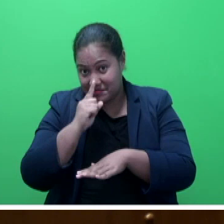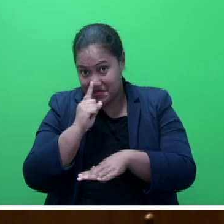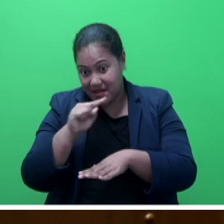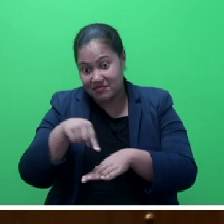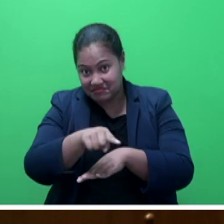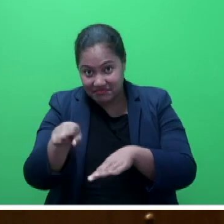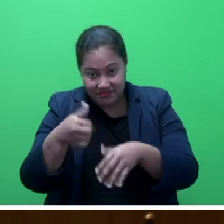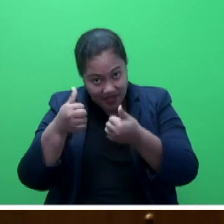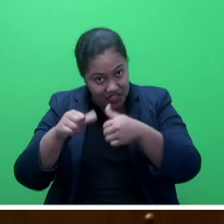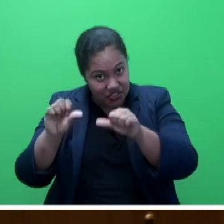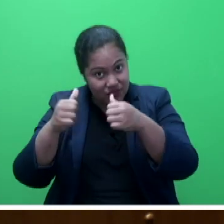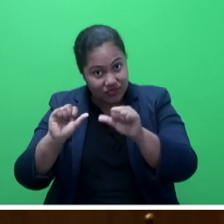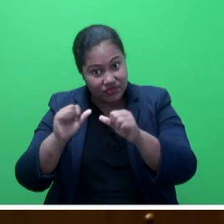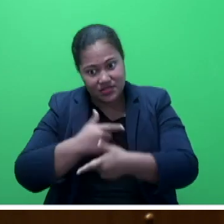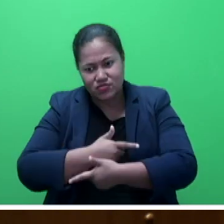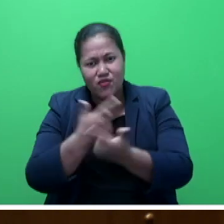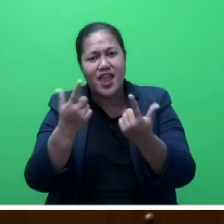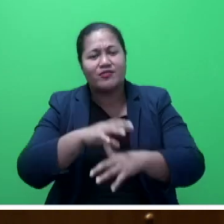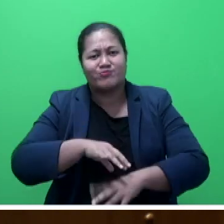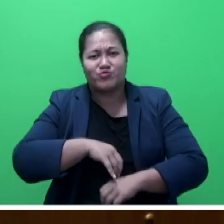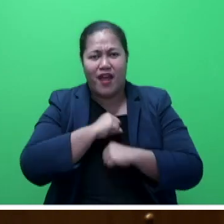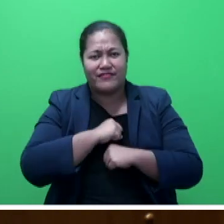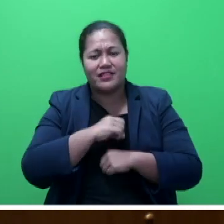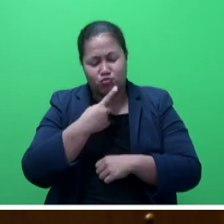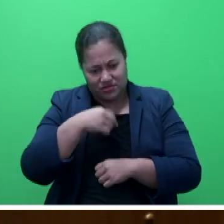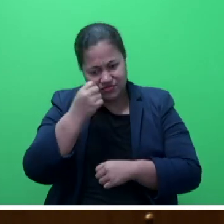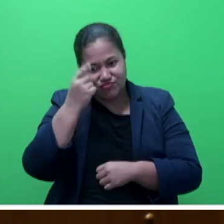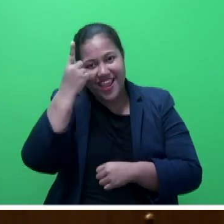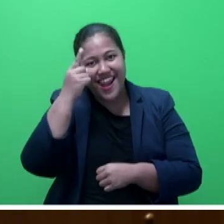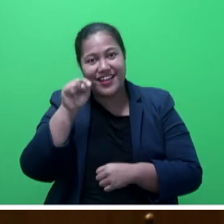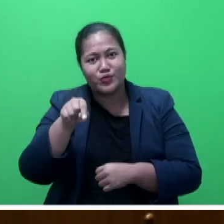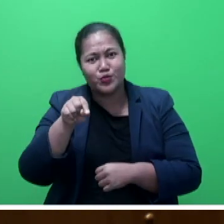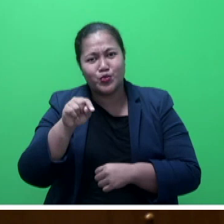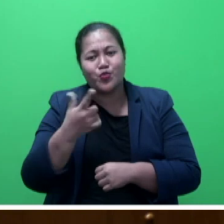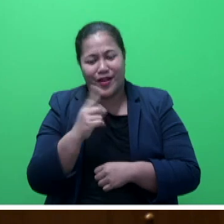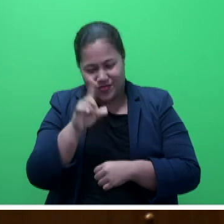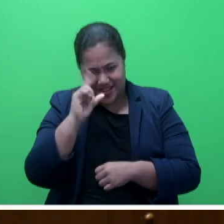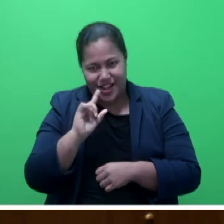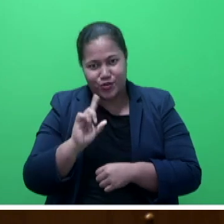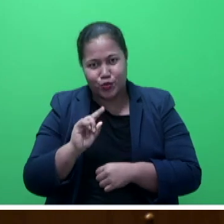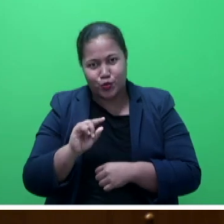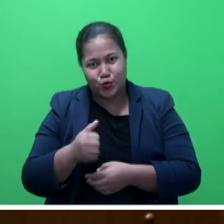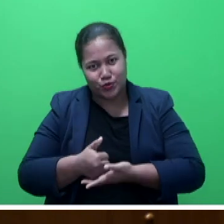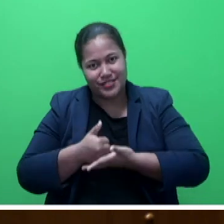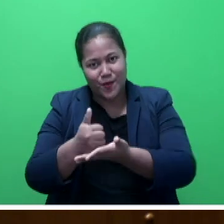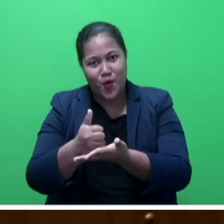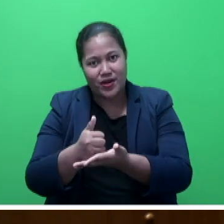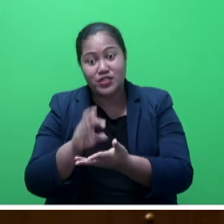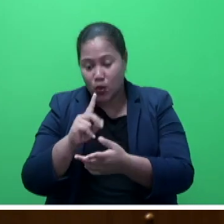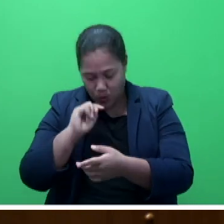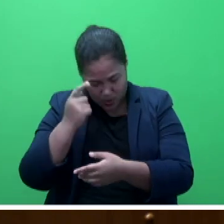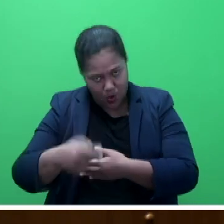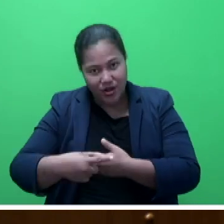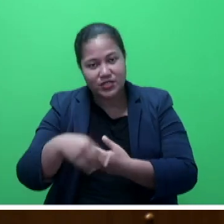me great confidence that we can realize our ambition for this session of Parliament, that we will strive to keep Fiji